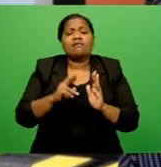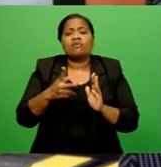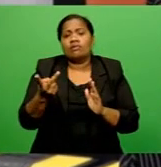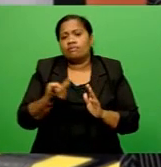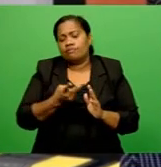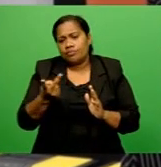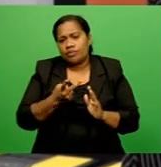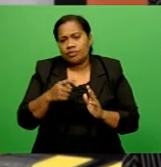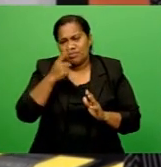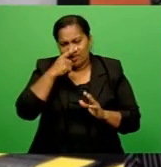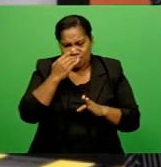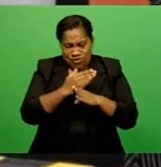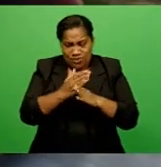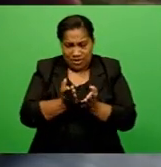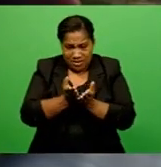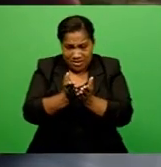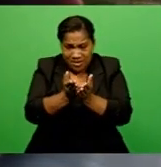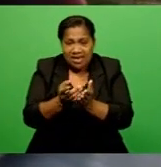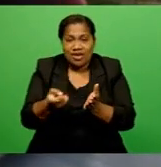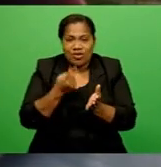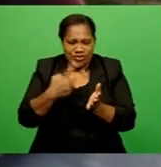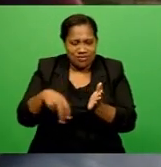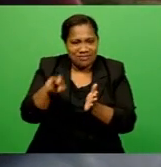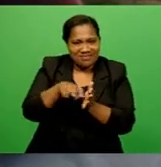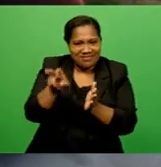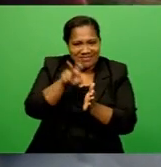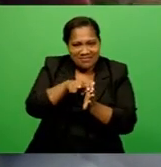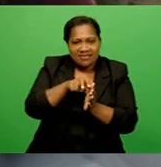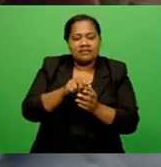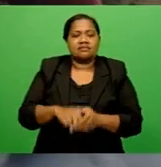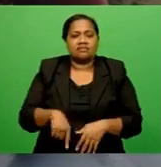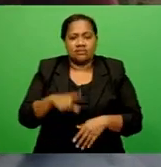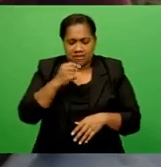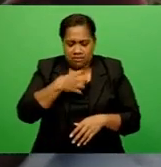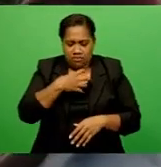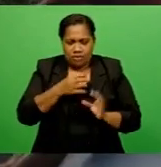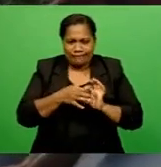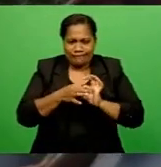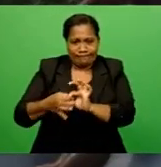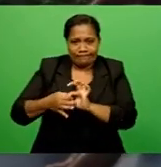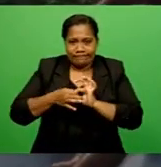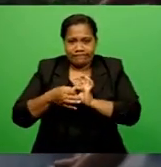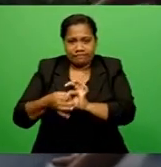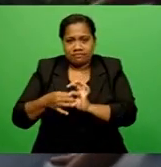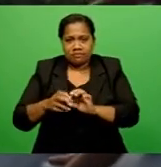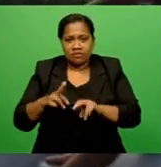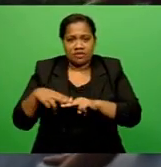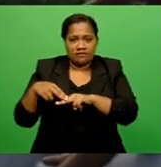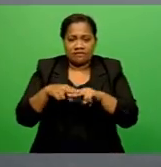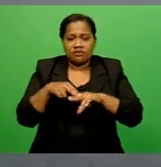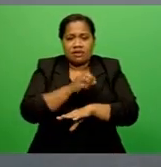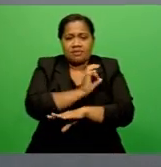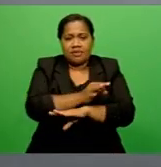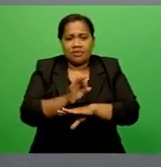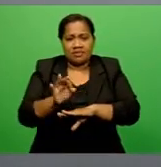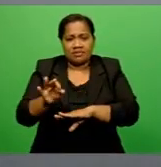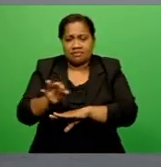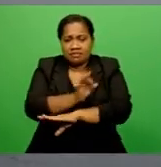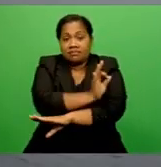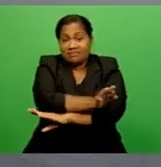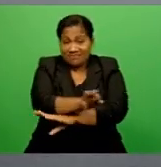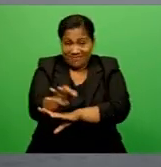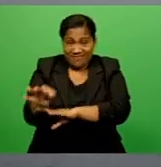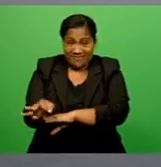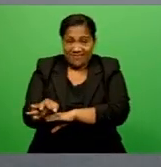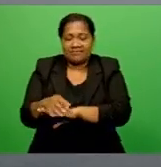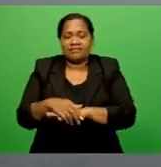operators to further strengthen bycatch mitigation efforts within Fiji's maritime offshore fisheries sector.